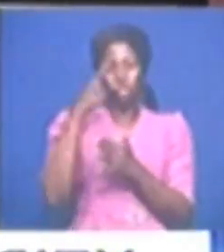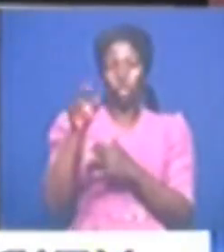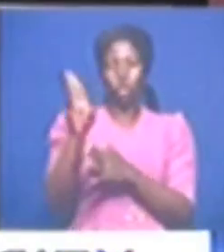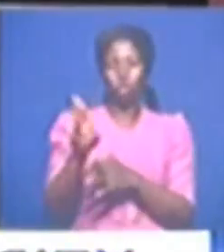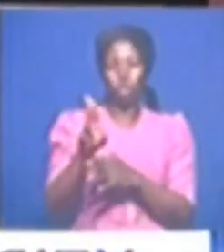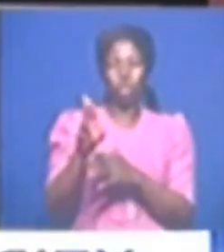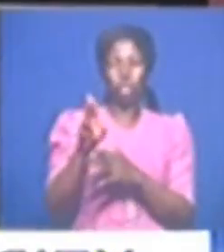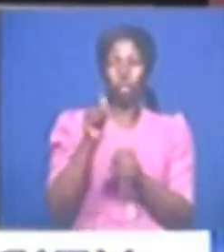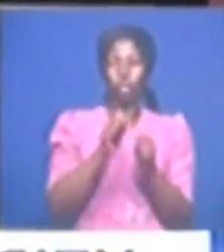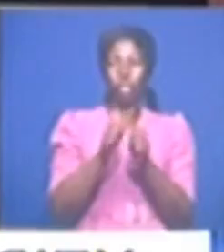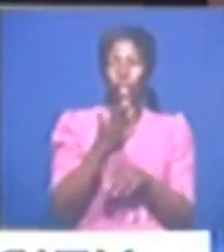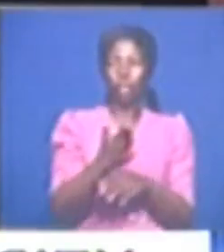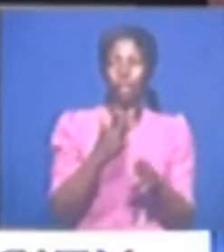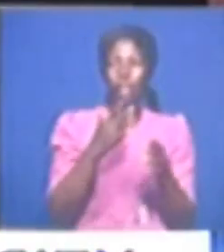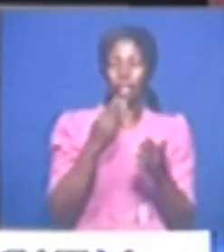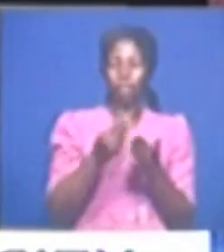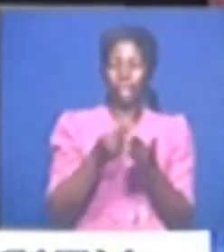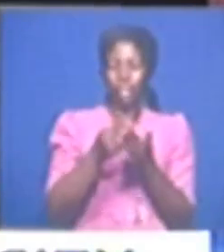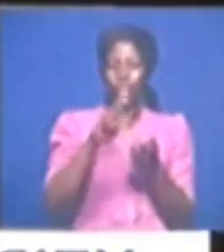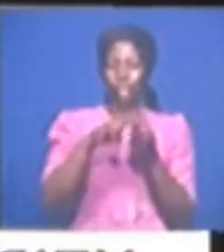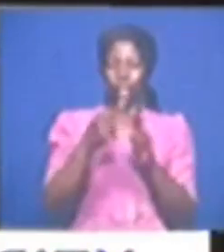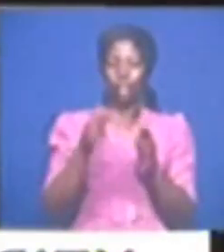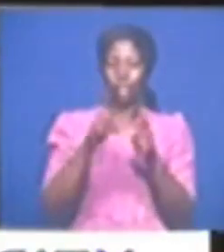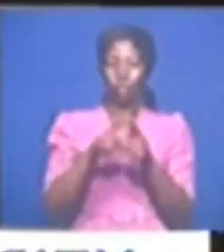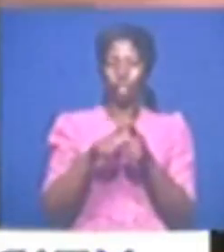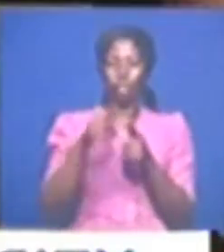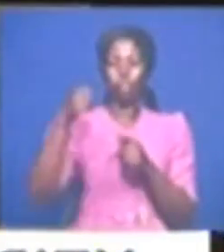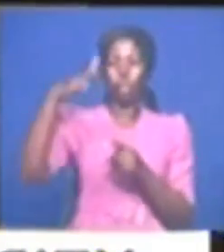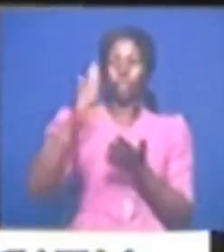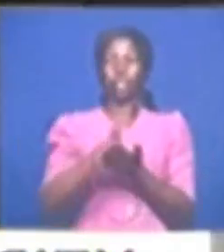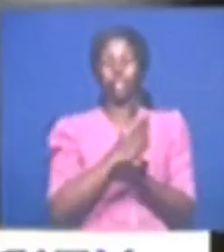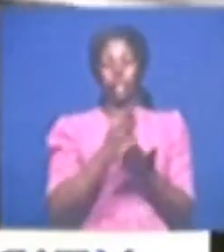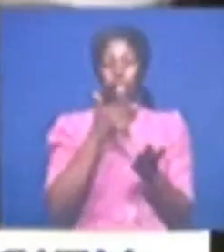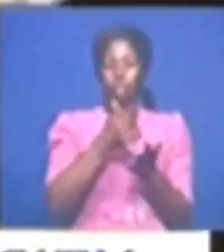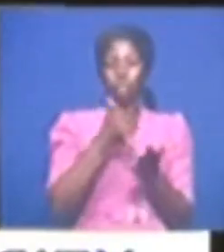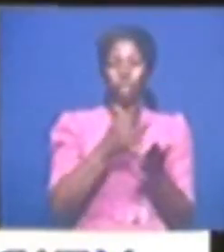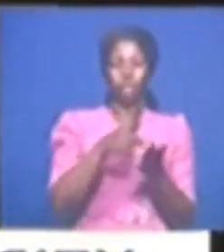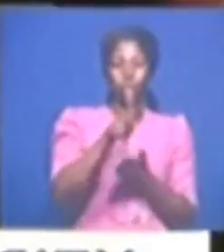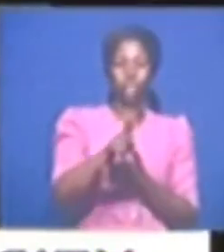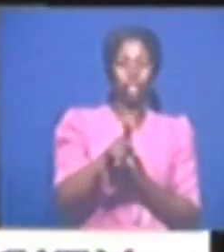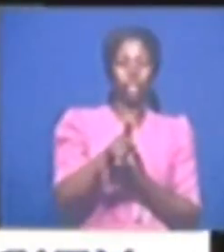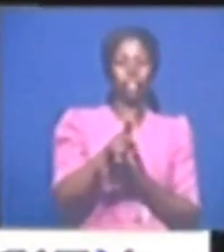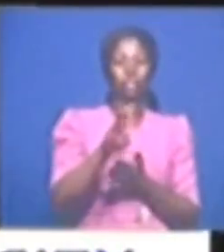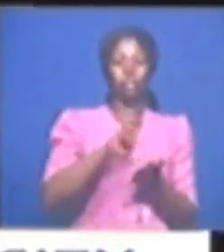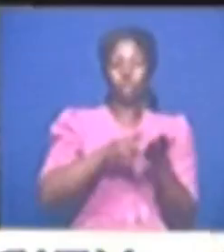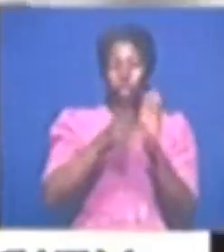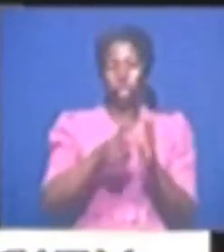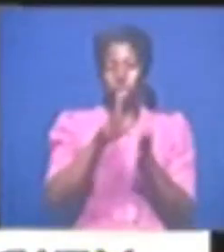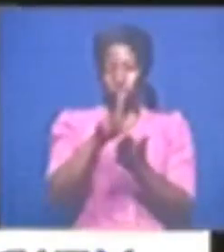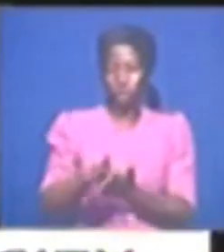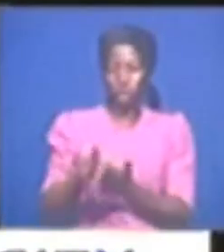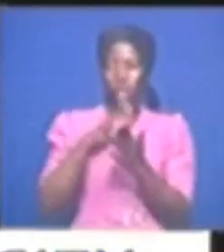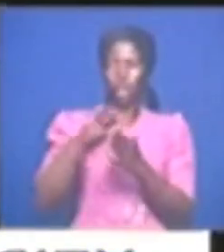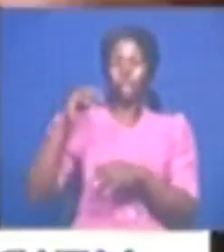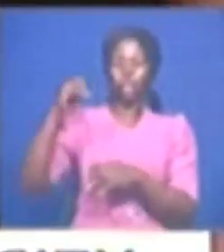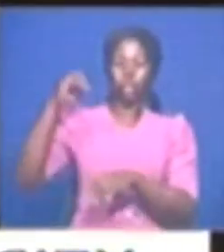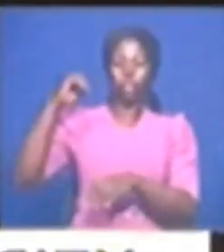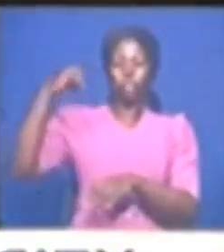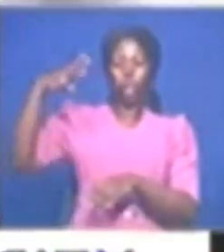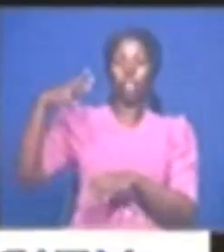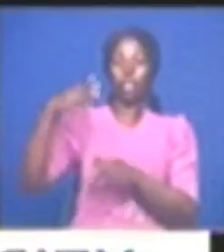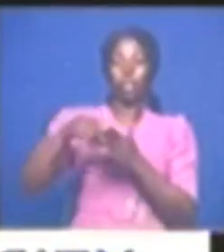related to the power sector. These include repayment of project loans and power purchase agreements often priced